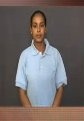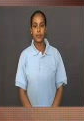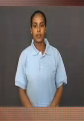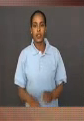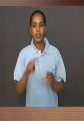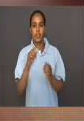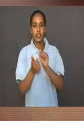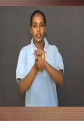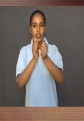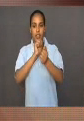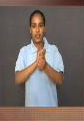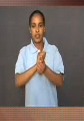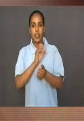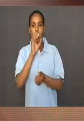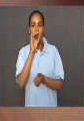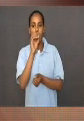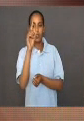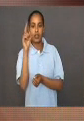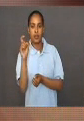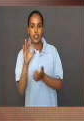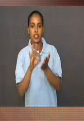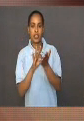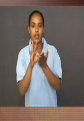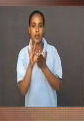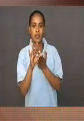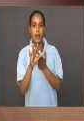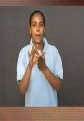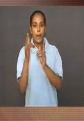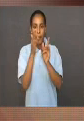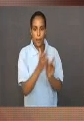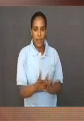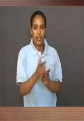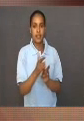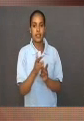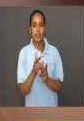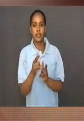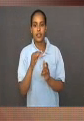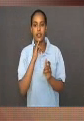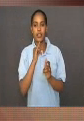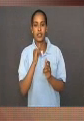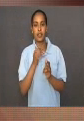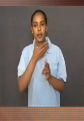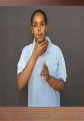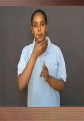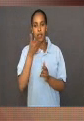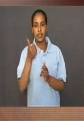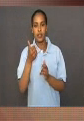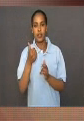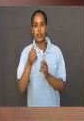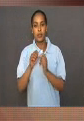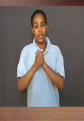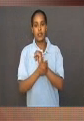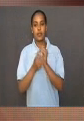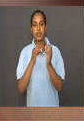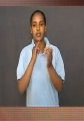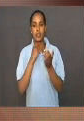The change in oxidation number method is based on this